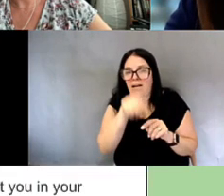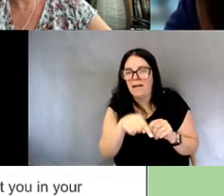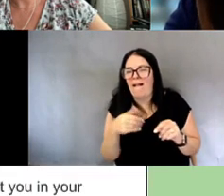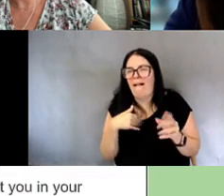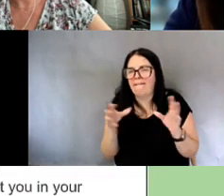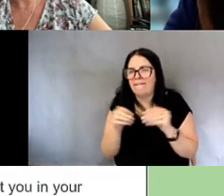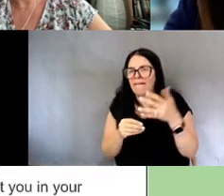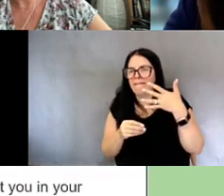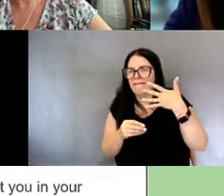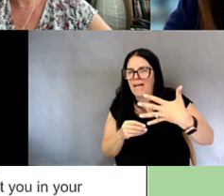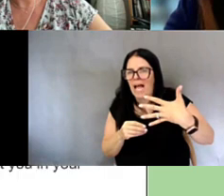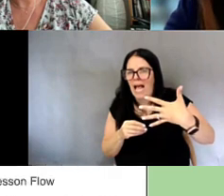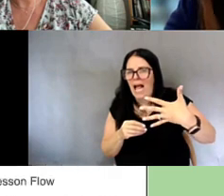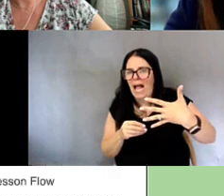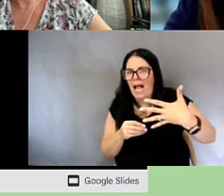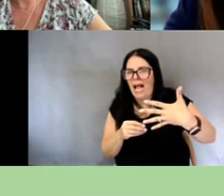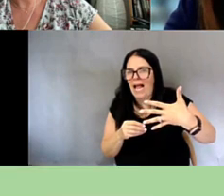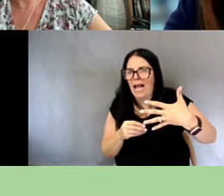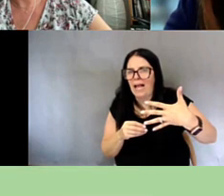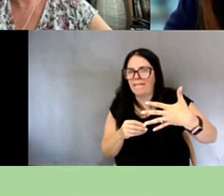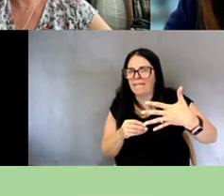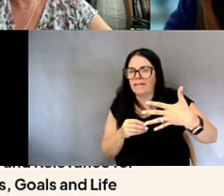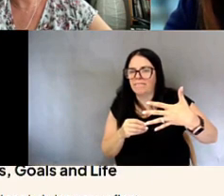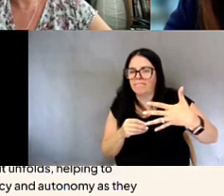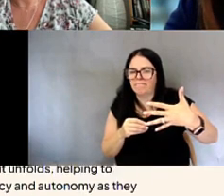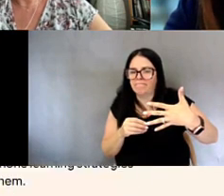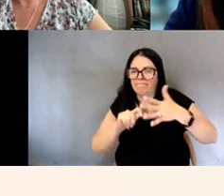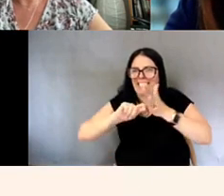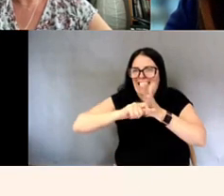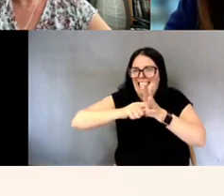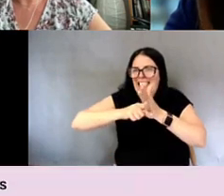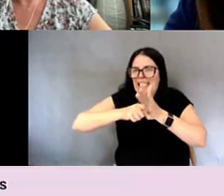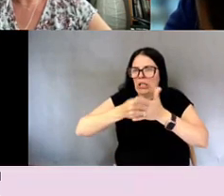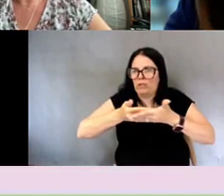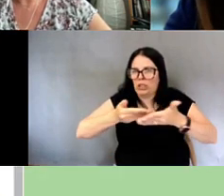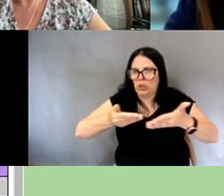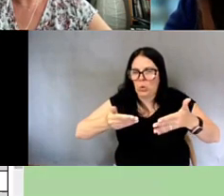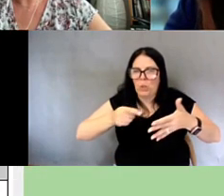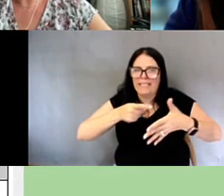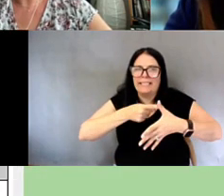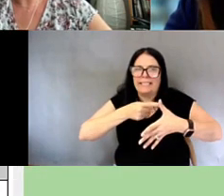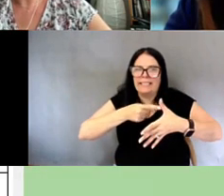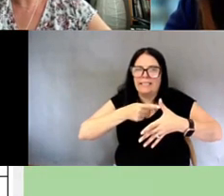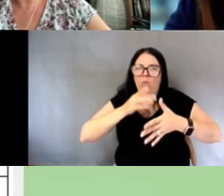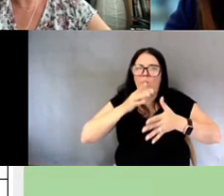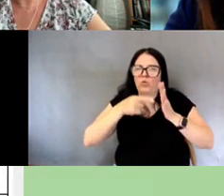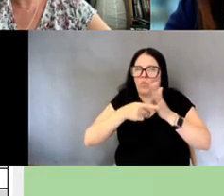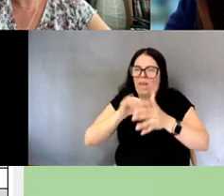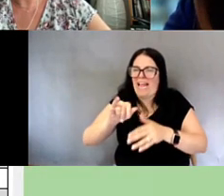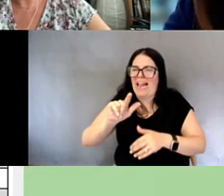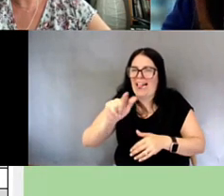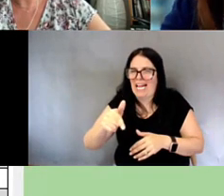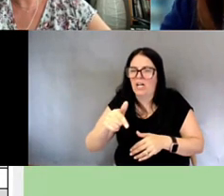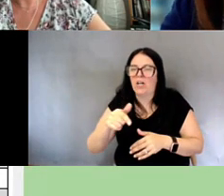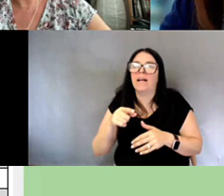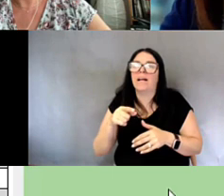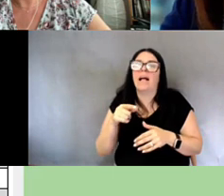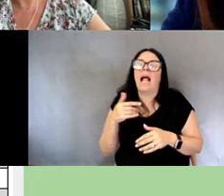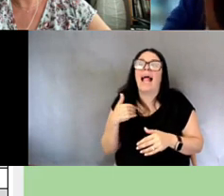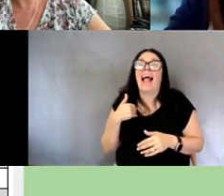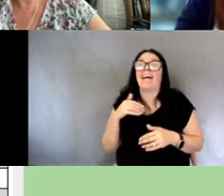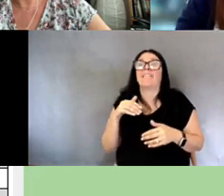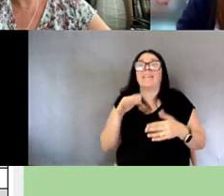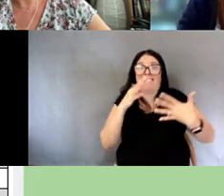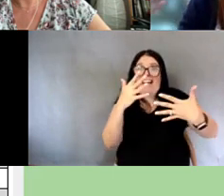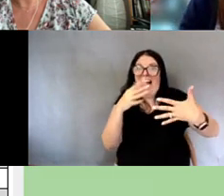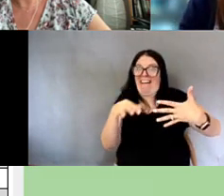key flagship resources, and I'll show you those a little later in our talk, and about 30 other,